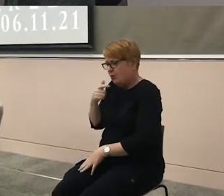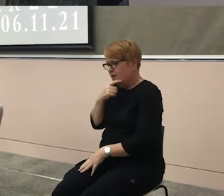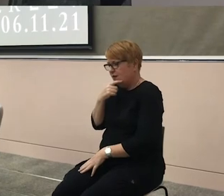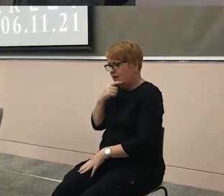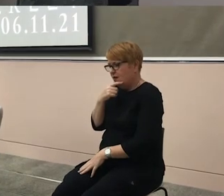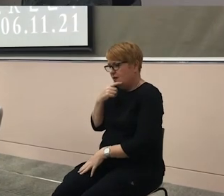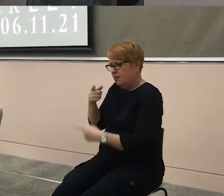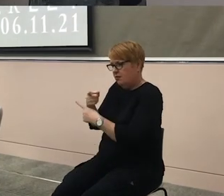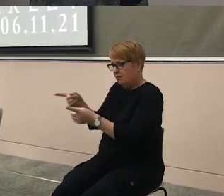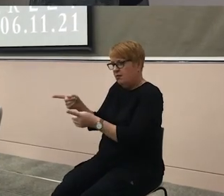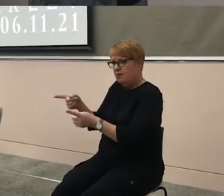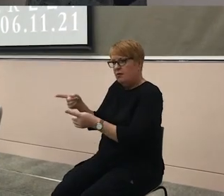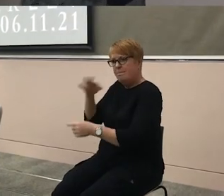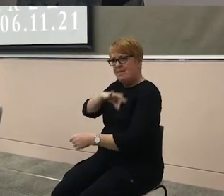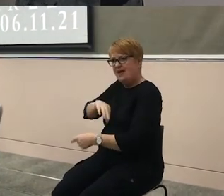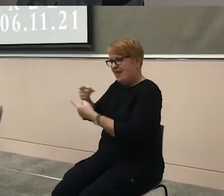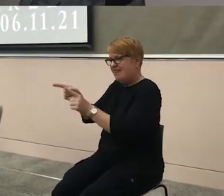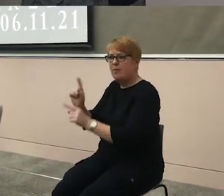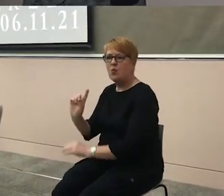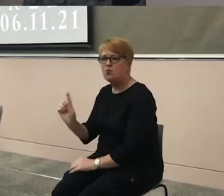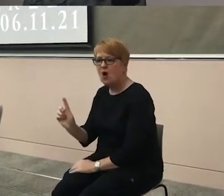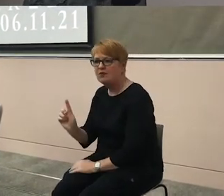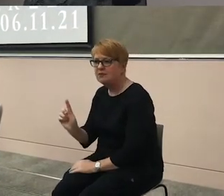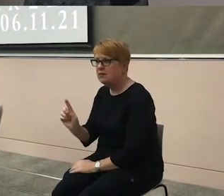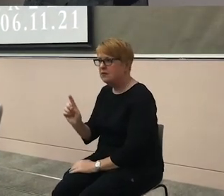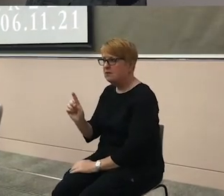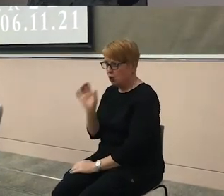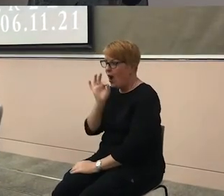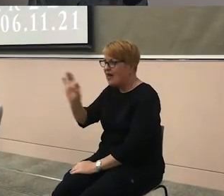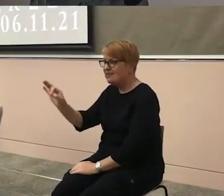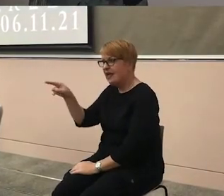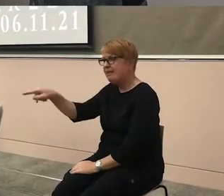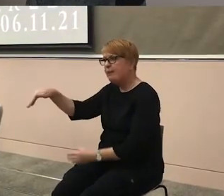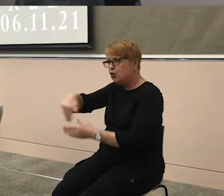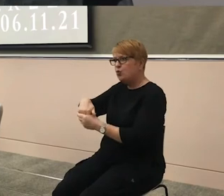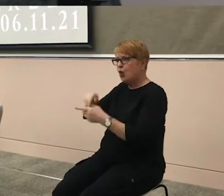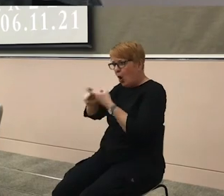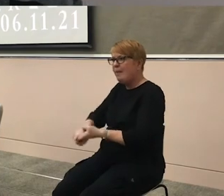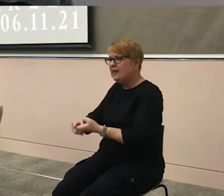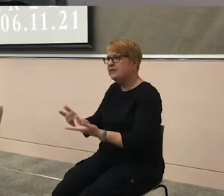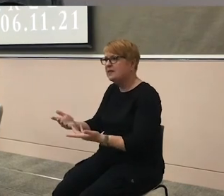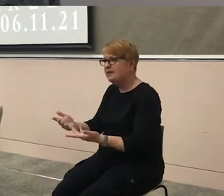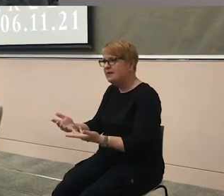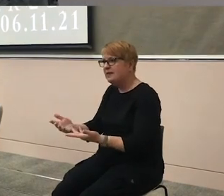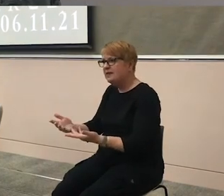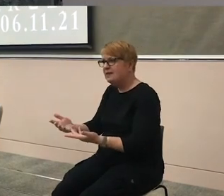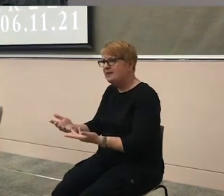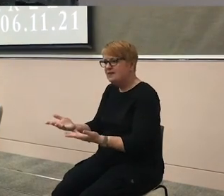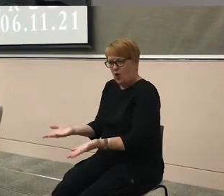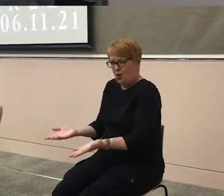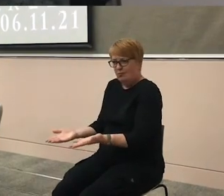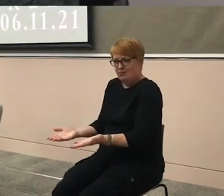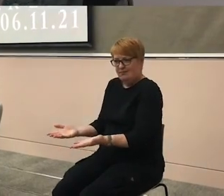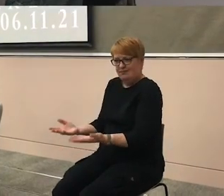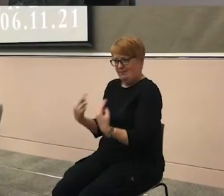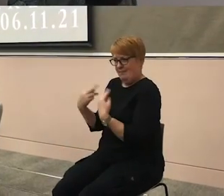what the people will get out of it, what you're asking people to commit? So it's a sort of question partly to you, but also partly then to those of you